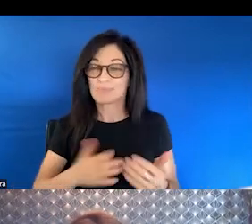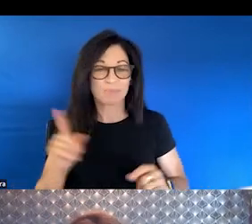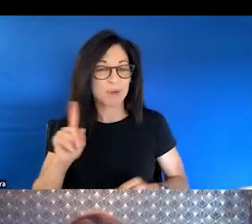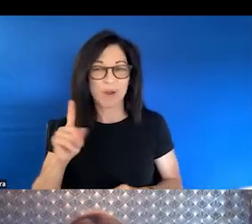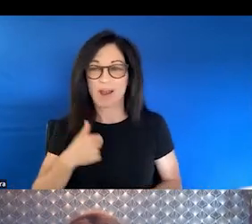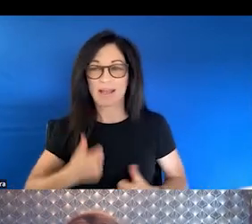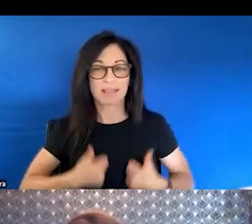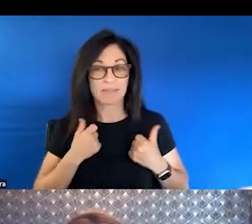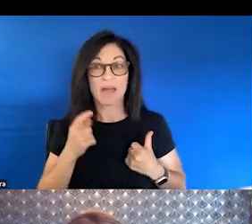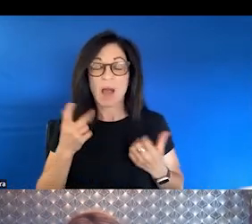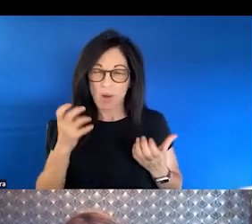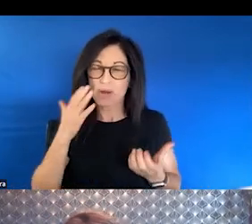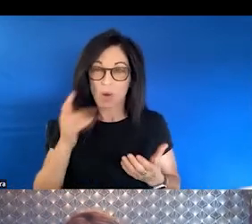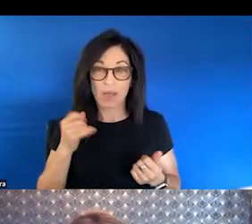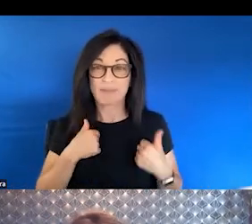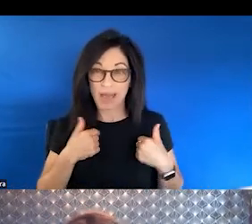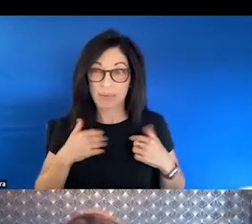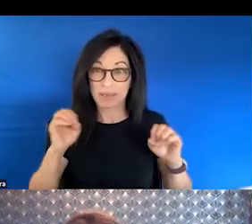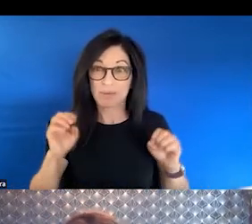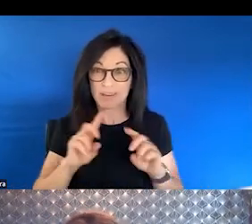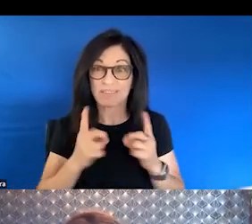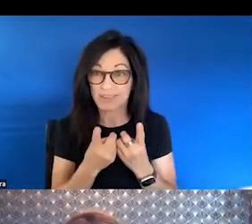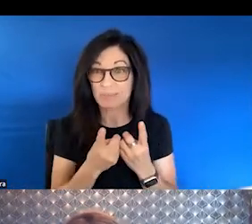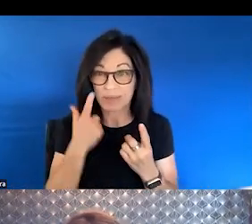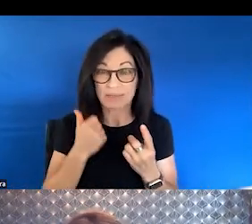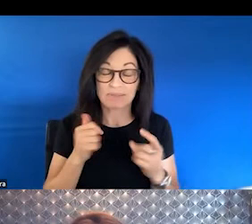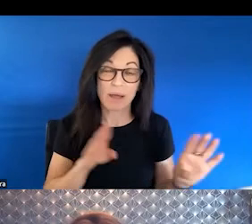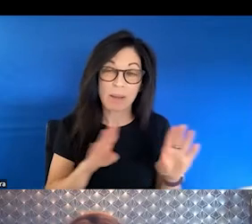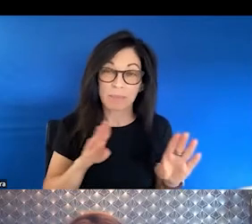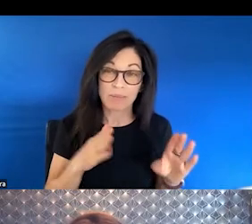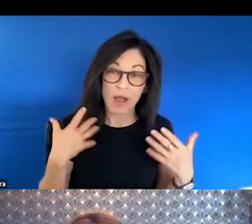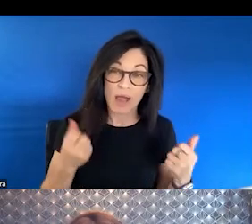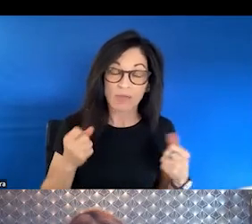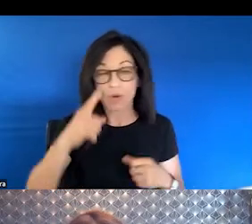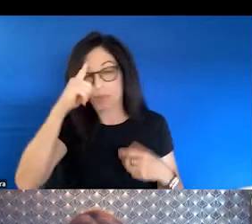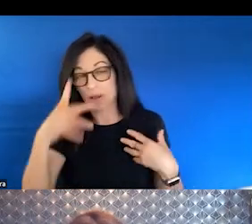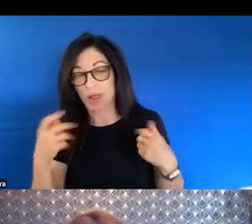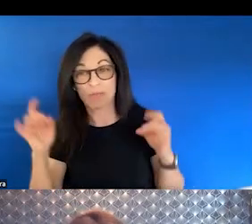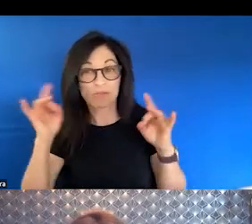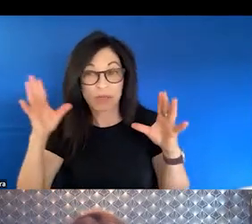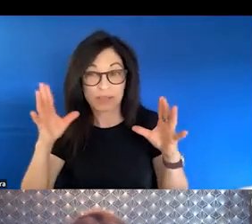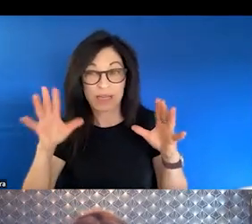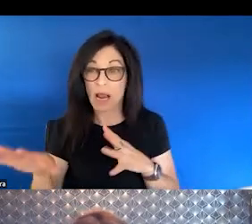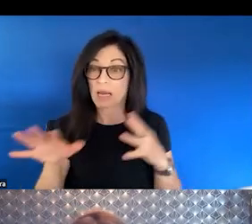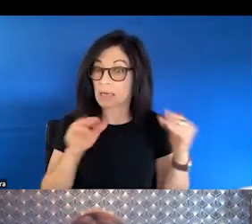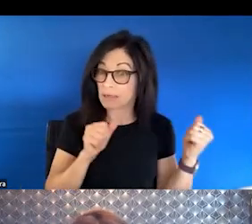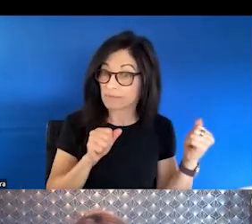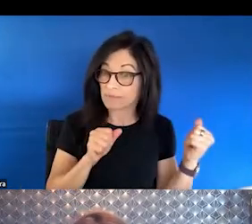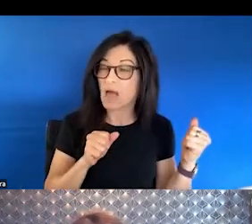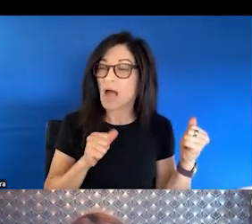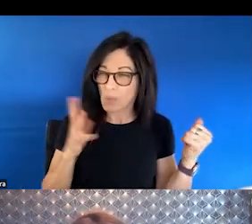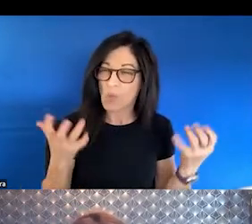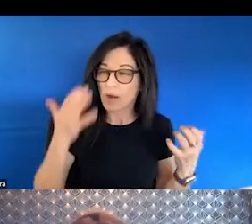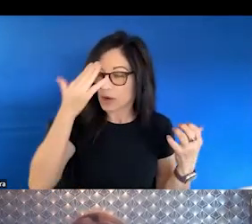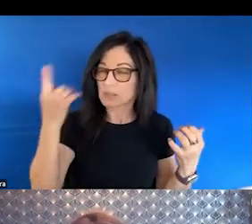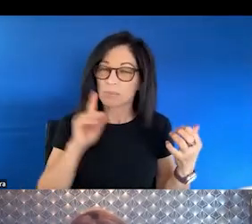leaving the emergency department after a mental or behavioral health crisis, that someone will follow up with me to make sure I'm okay and make sure I